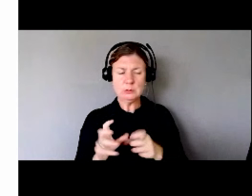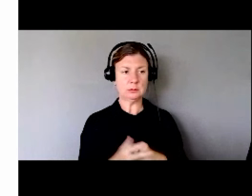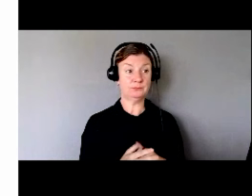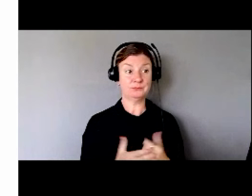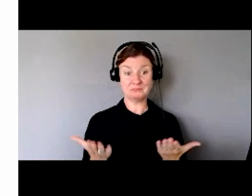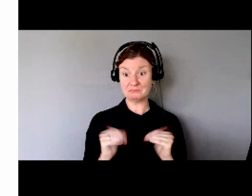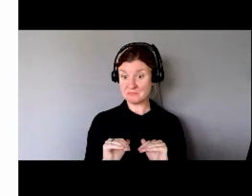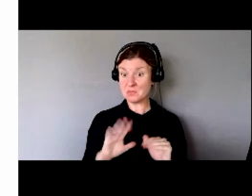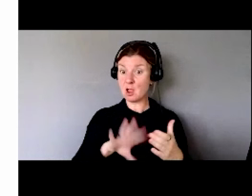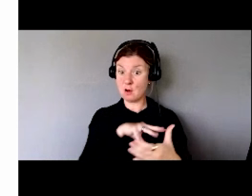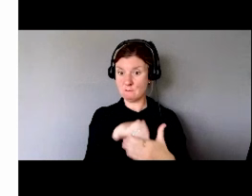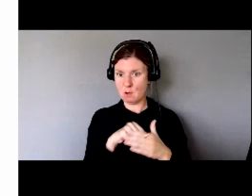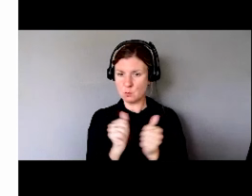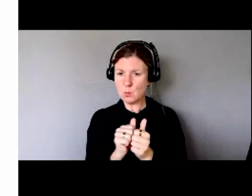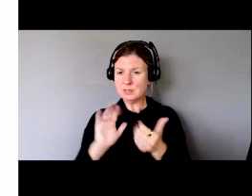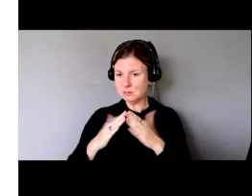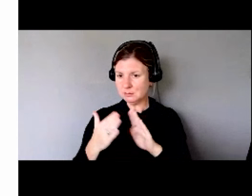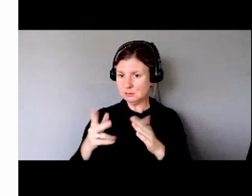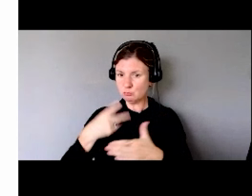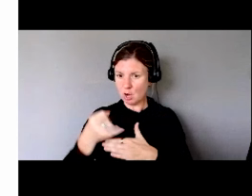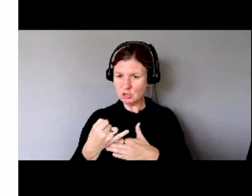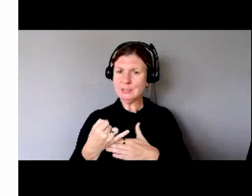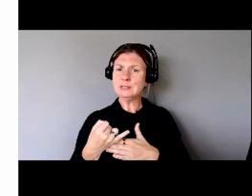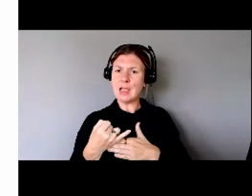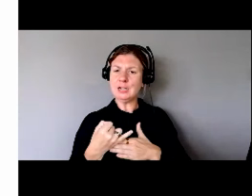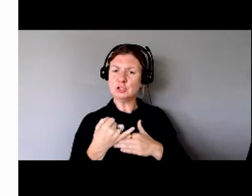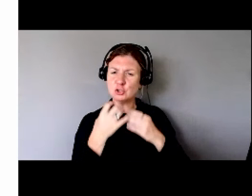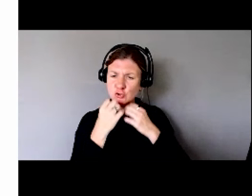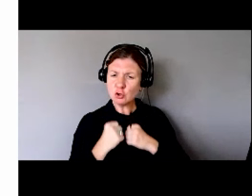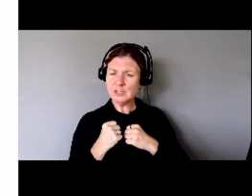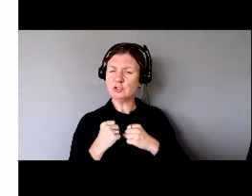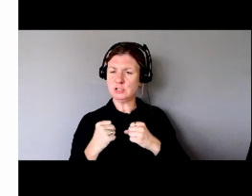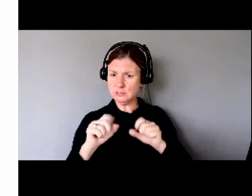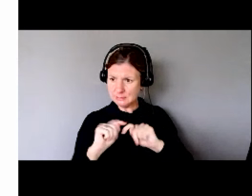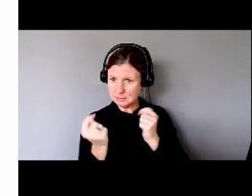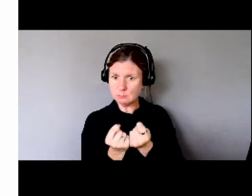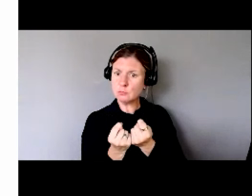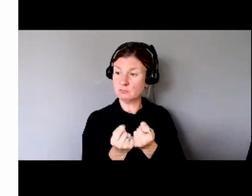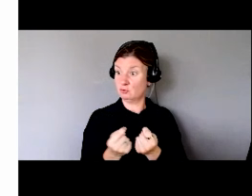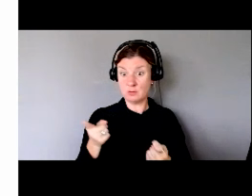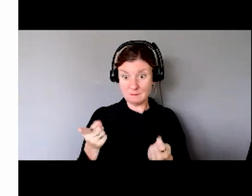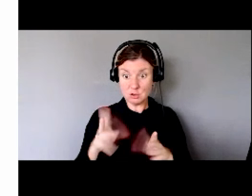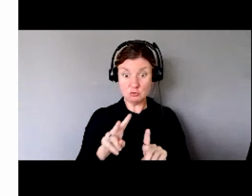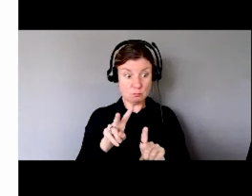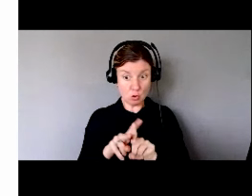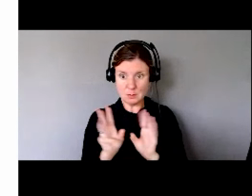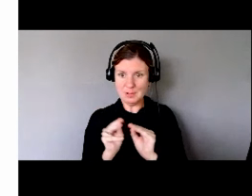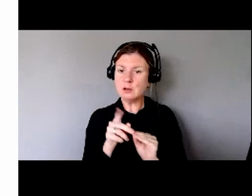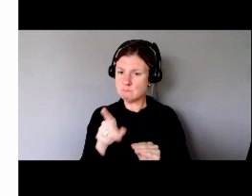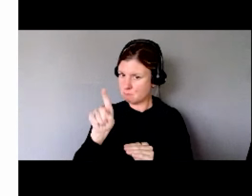Participate with the city's project and conservator teams through regularly scheduled meetings to inform the development of their